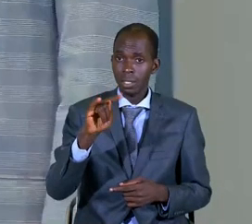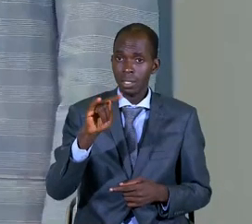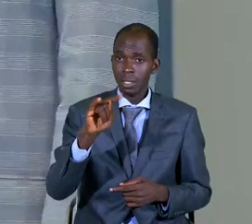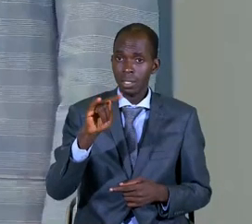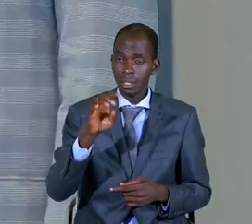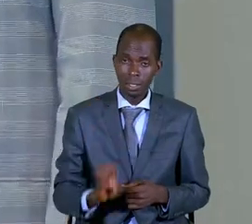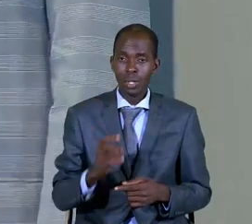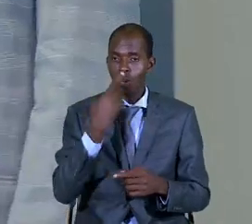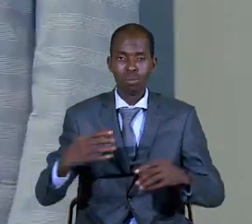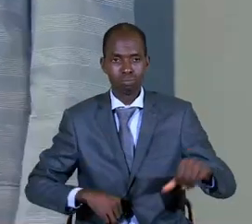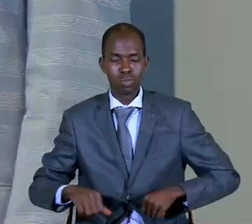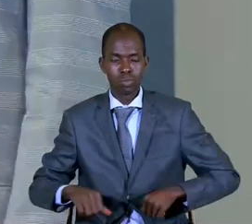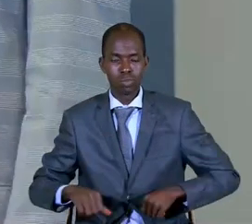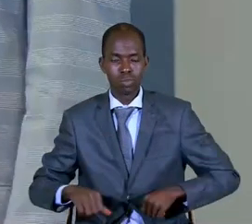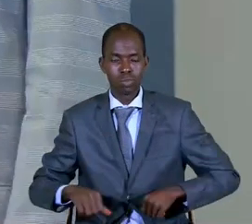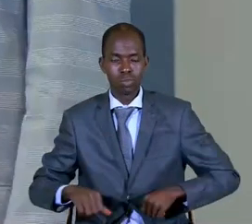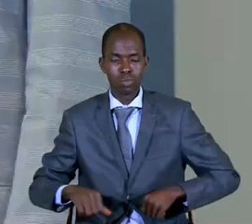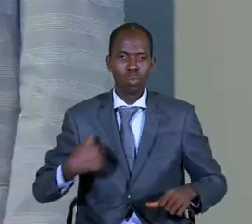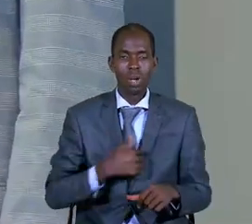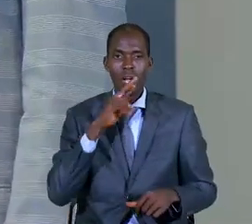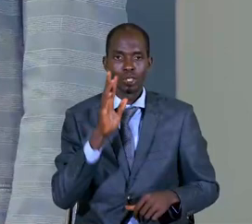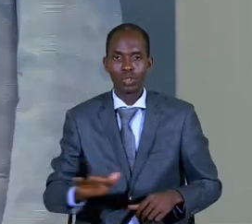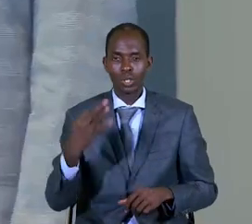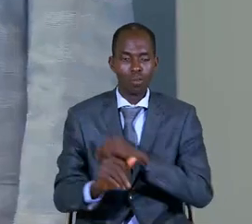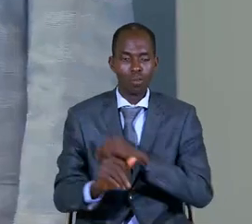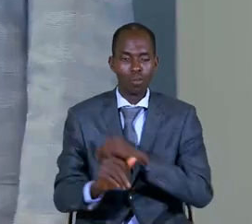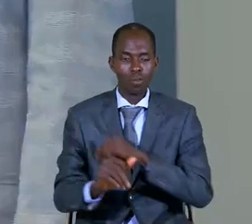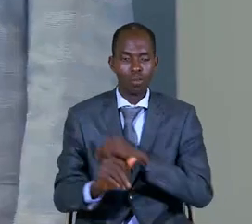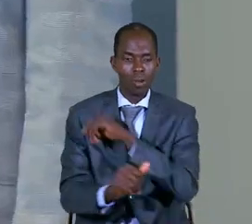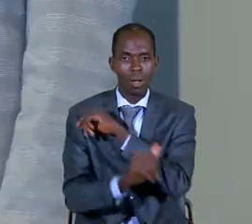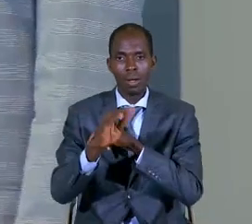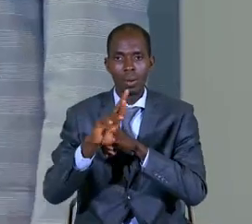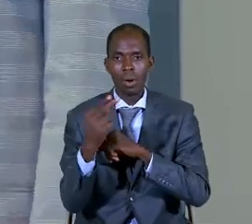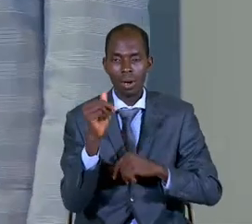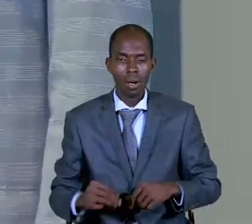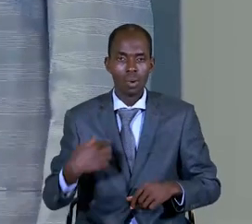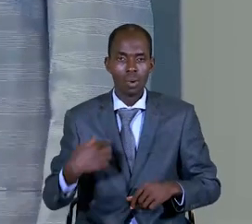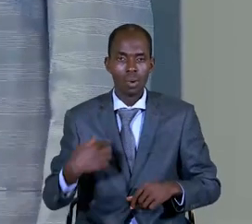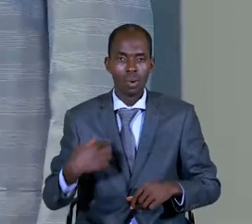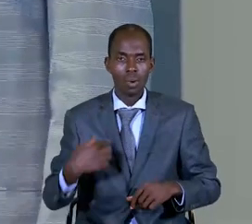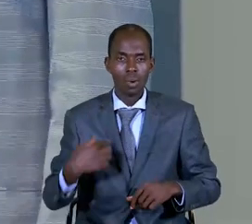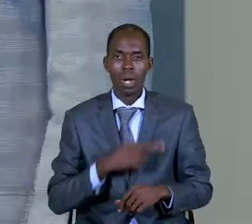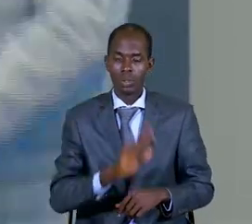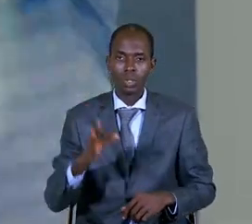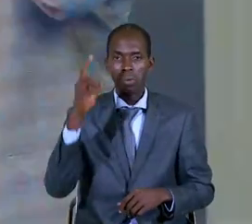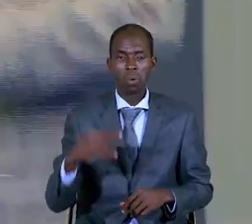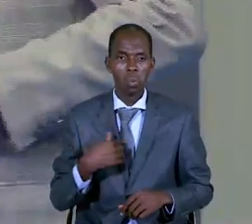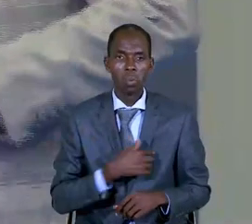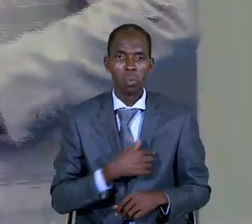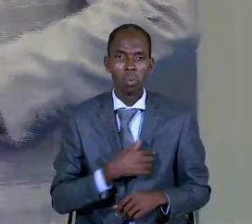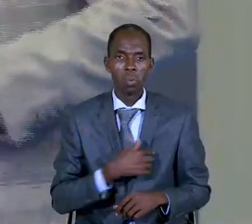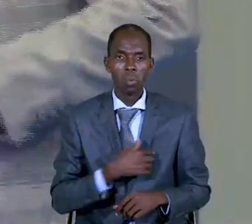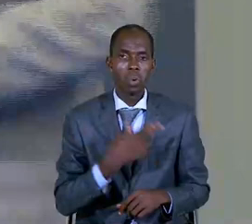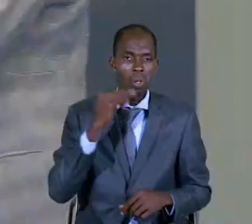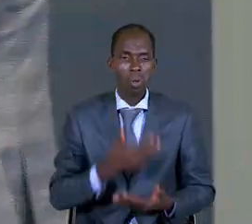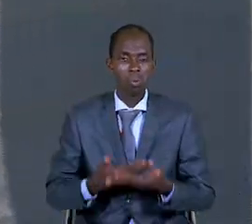of Abraham, we're the children of God, we were not born through fornication, we